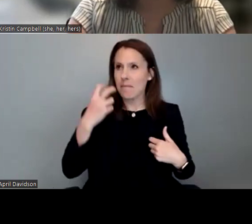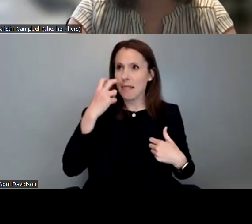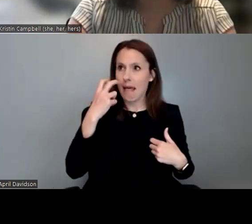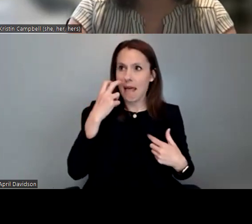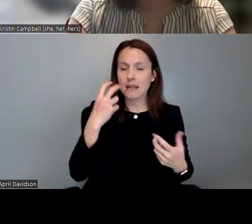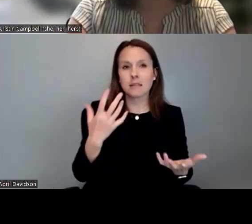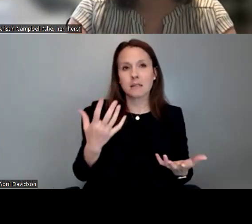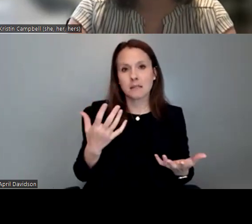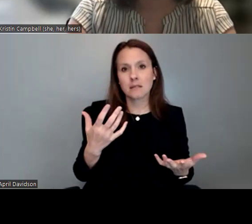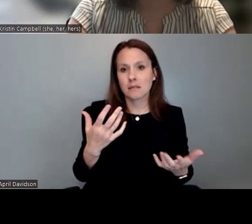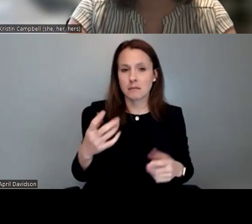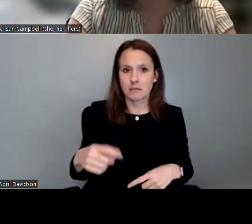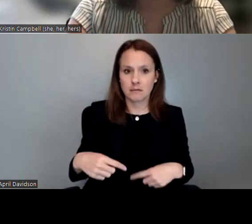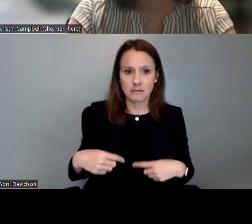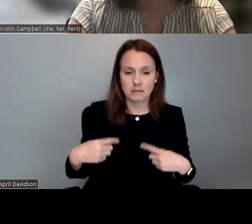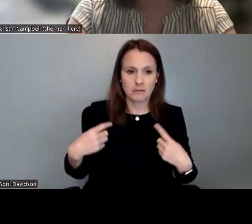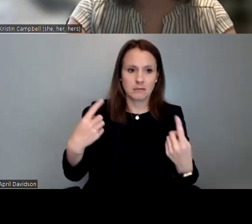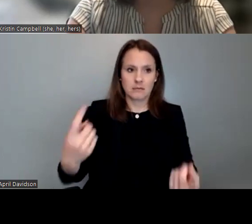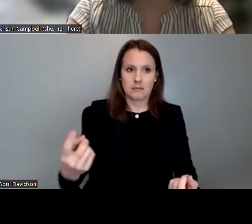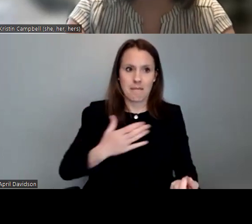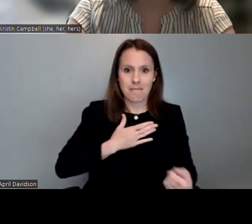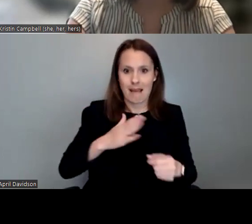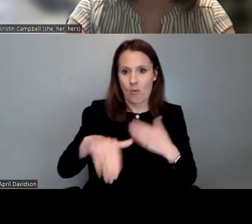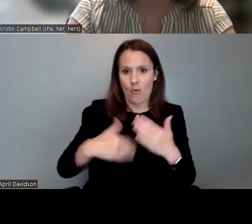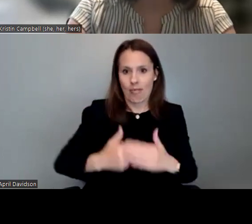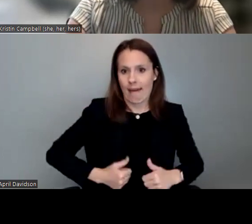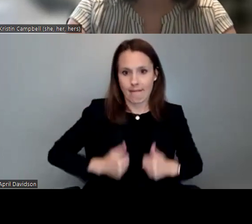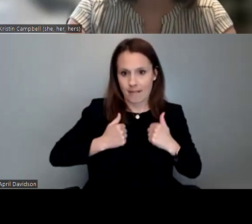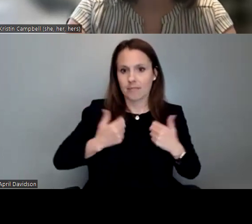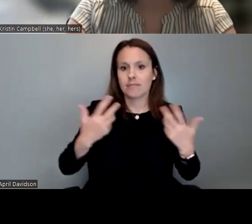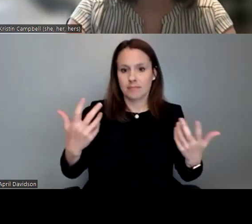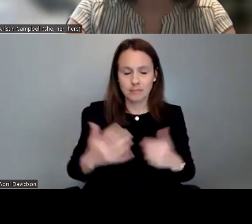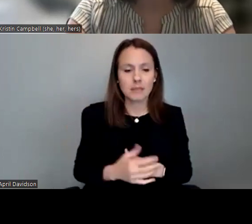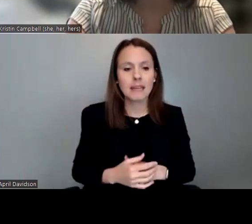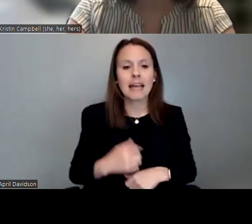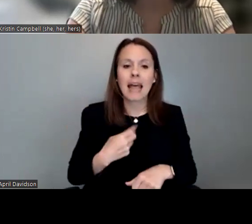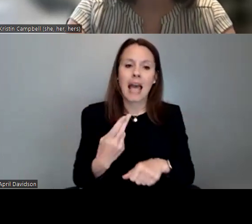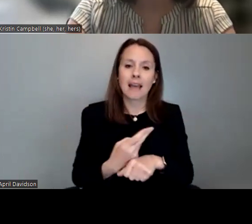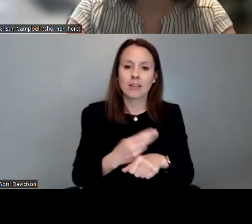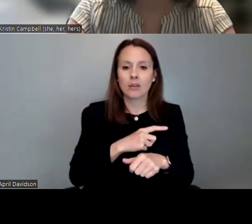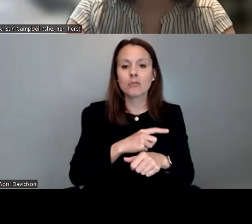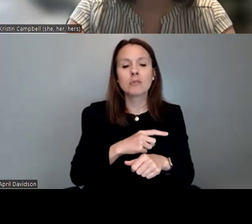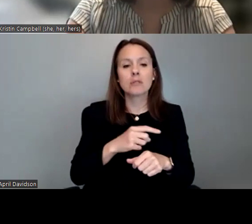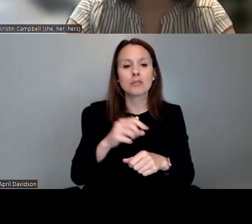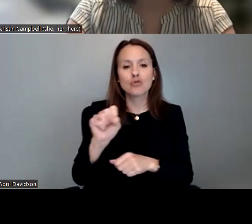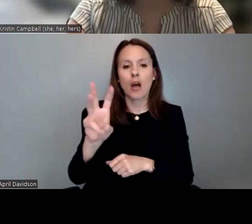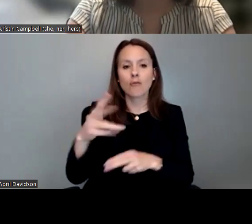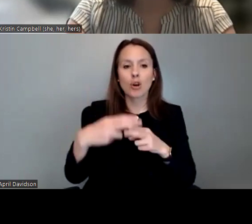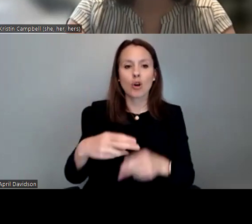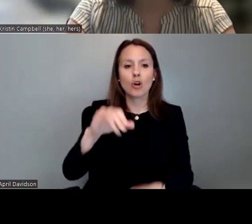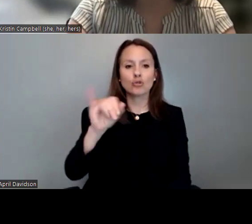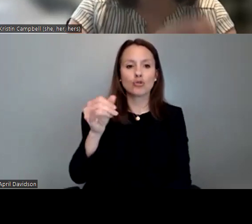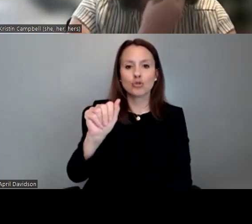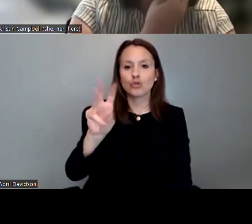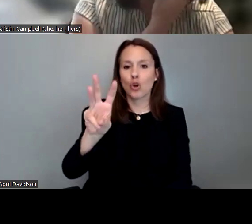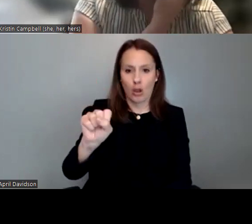the entire time, my whole life. So, and I've used a software called JAWS. So it allows us